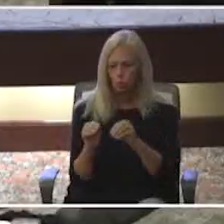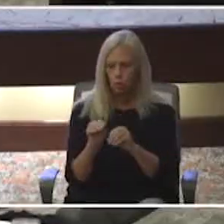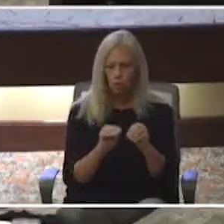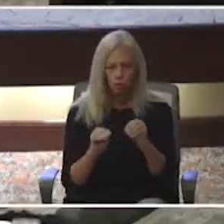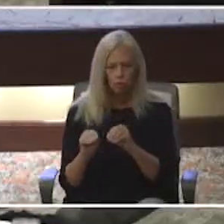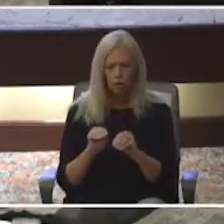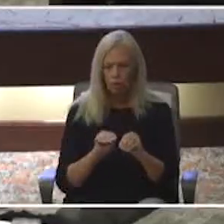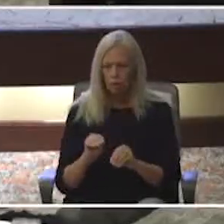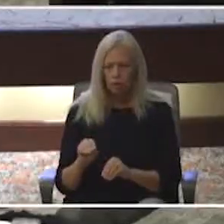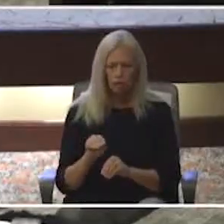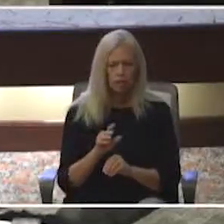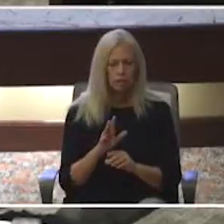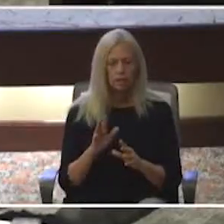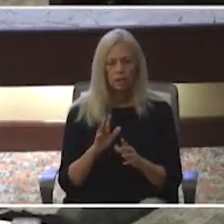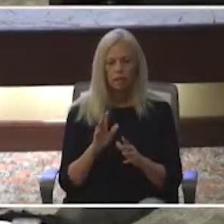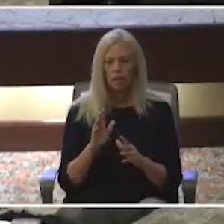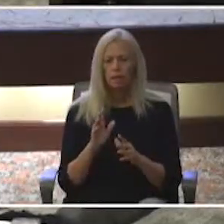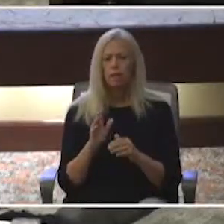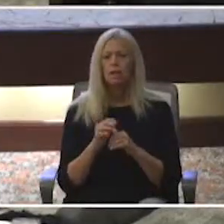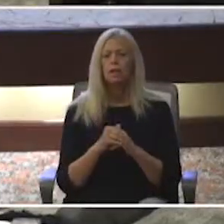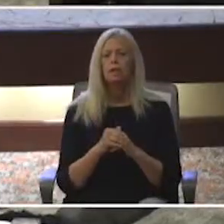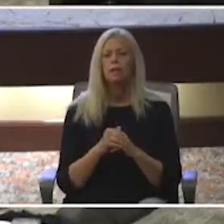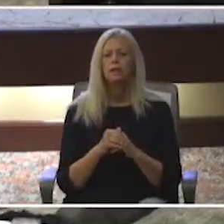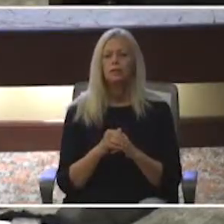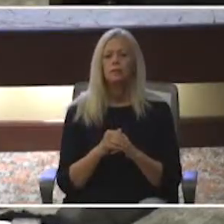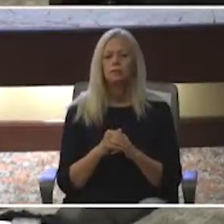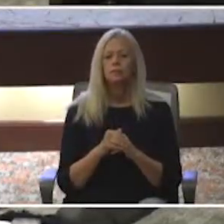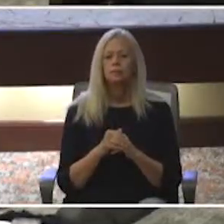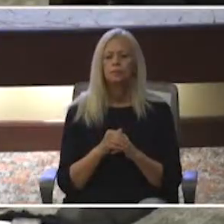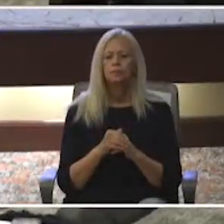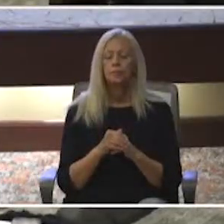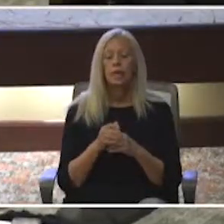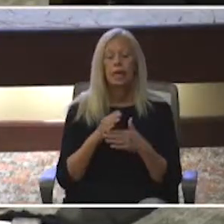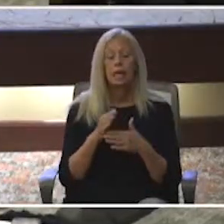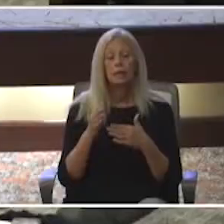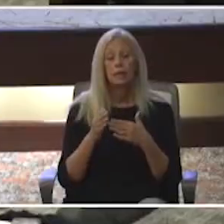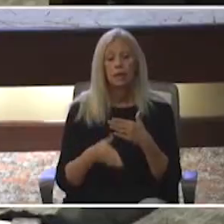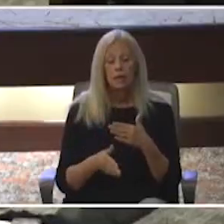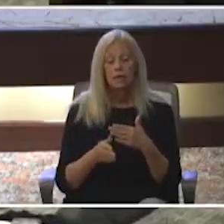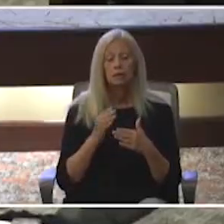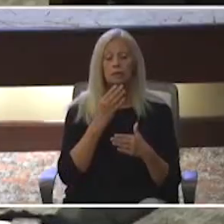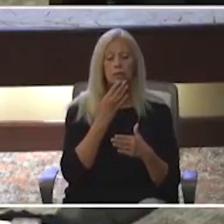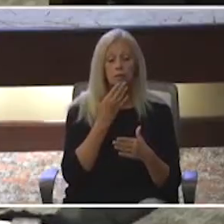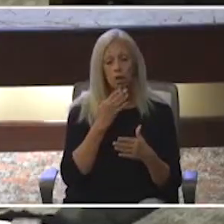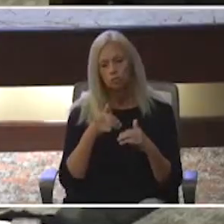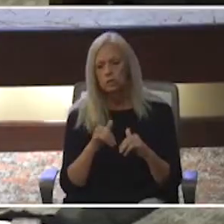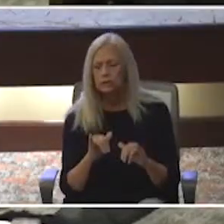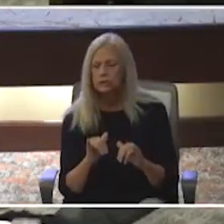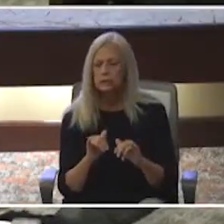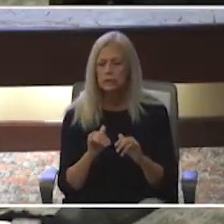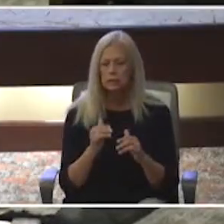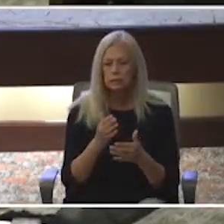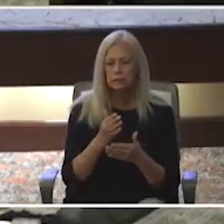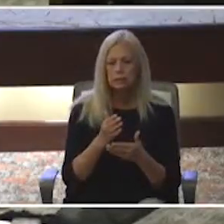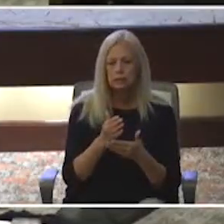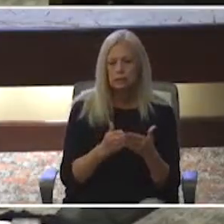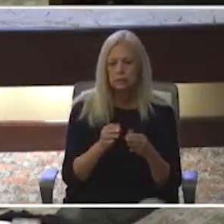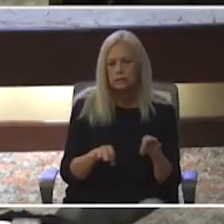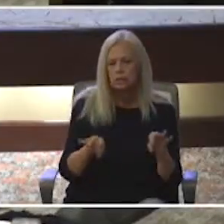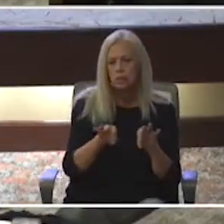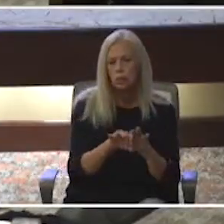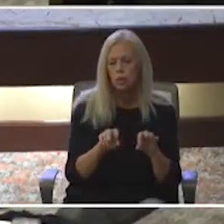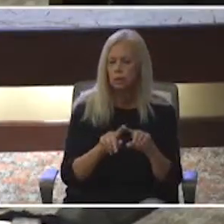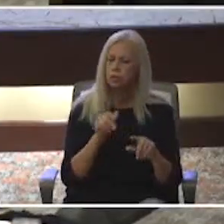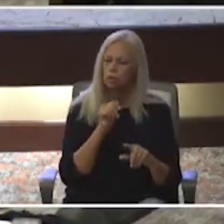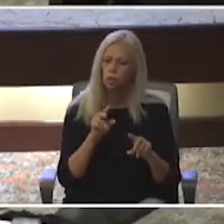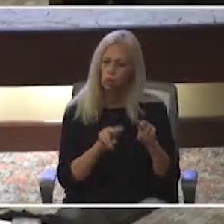the project that we're building? And in the end, like I said, the color still plays a part, but you're not just looking at